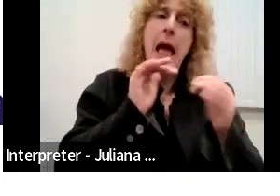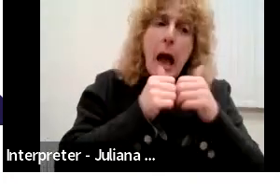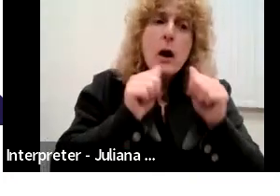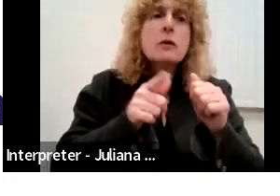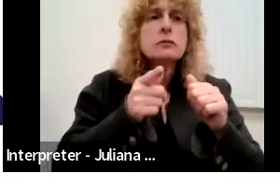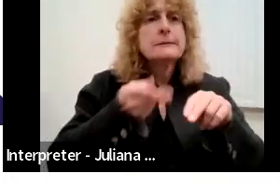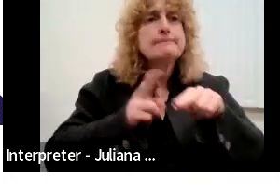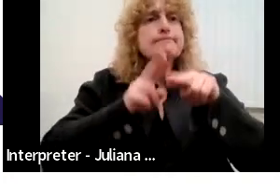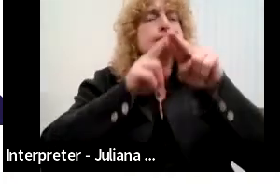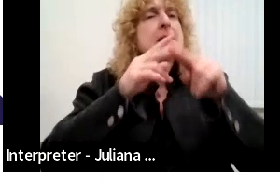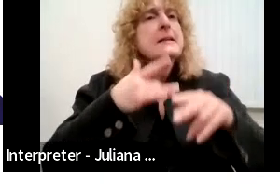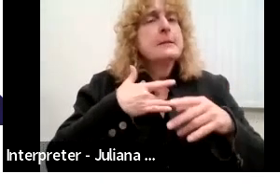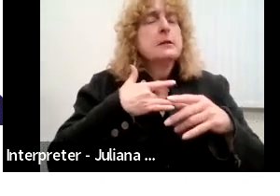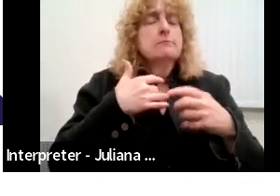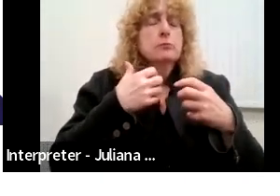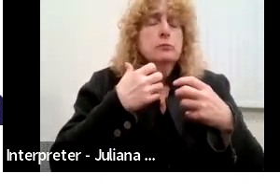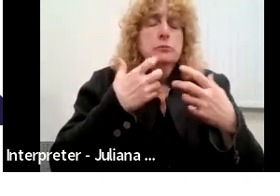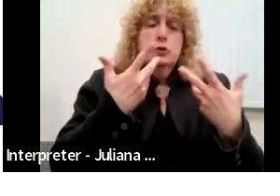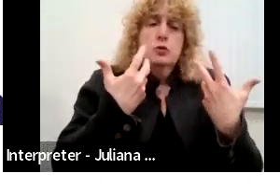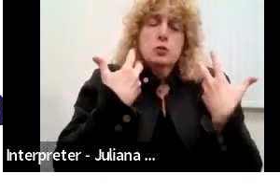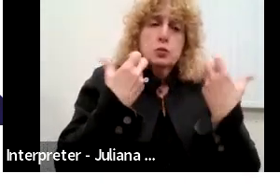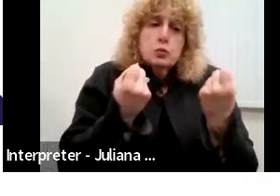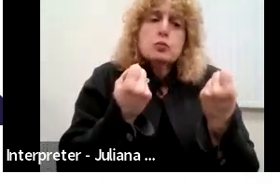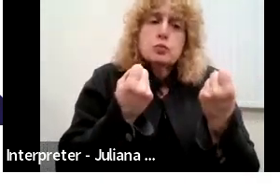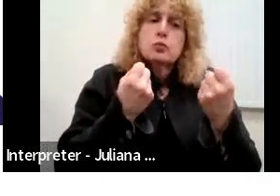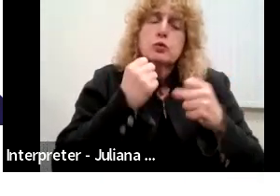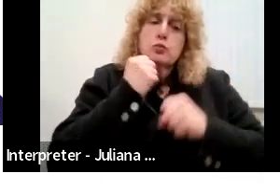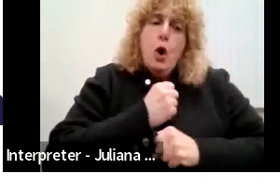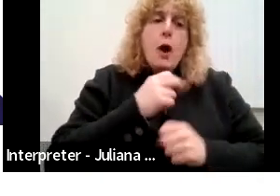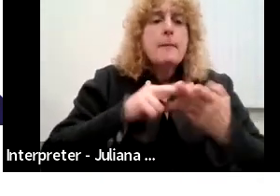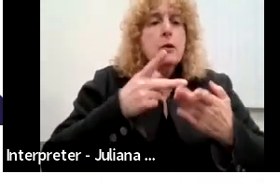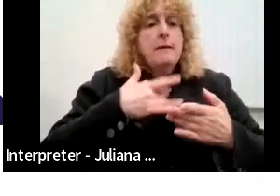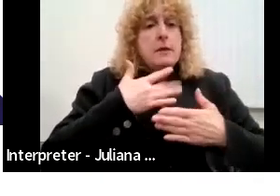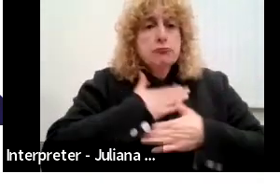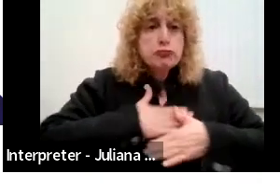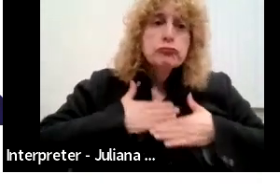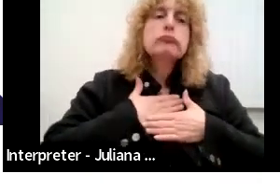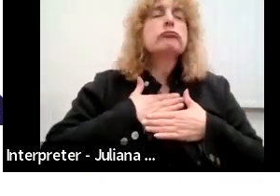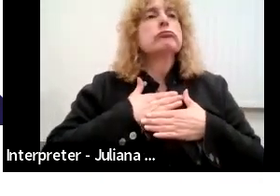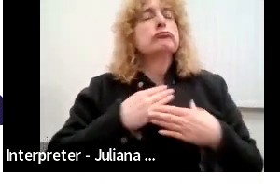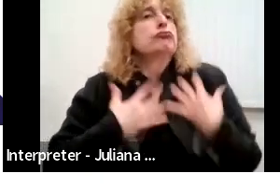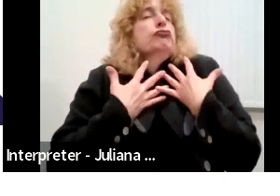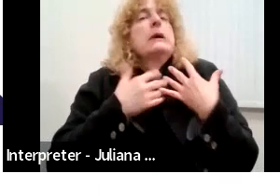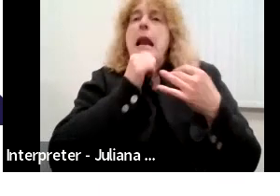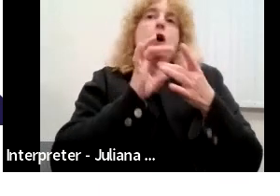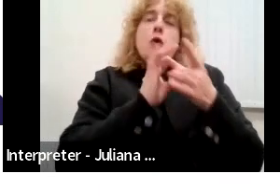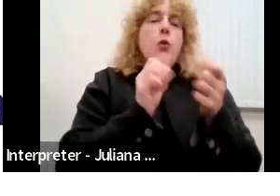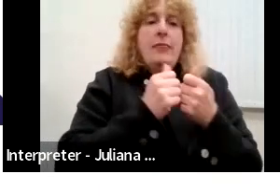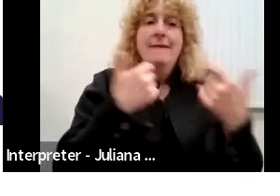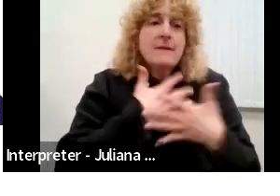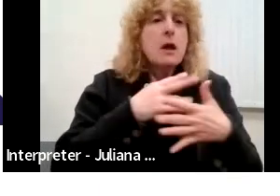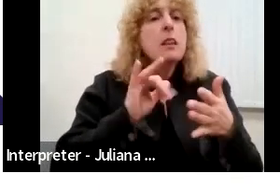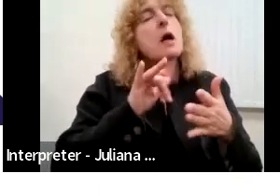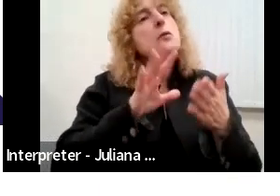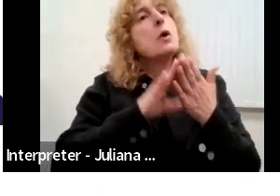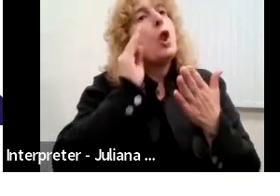and that can be by experiencing pleasurable arousal not associated with fear. So for instance, learning that your fast heartbeat can